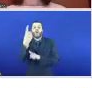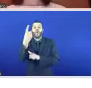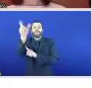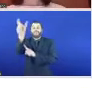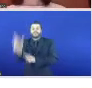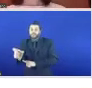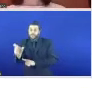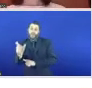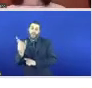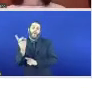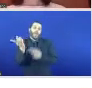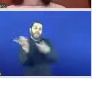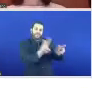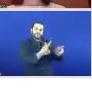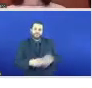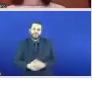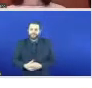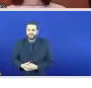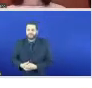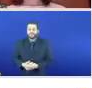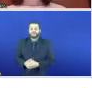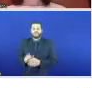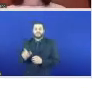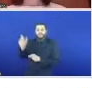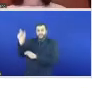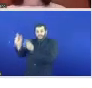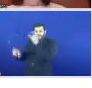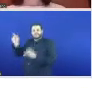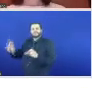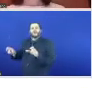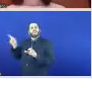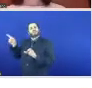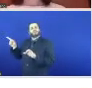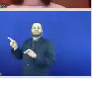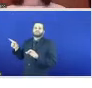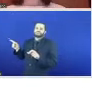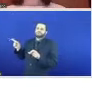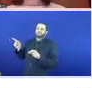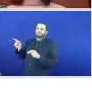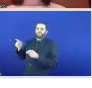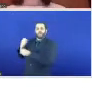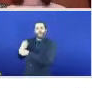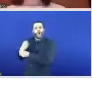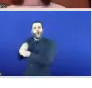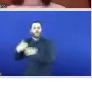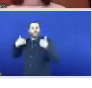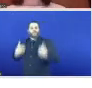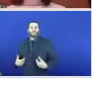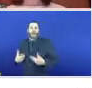men. However, despite international efforts, the authorities haven't improved this situation. What can we do